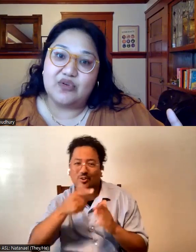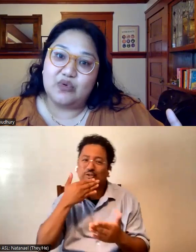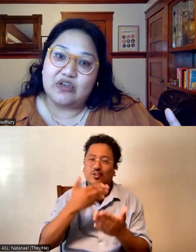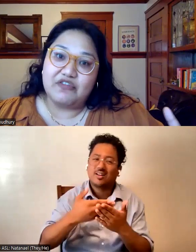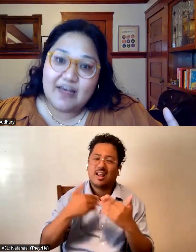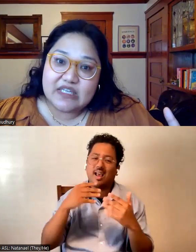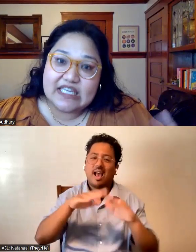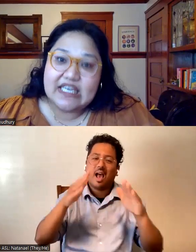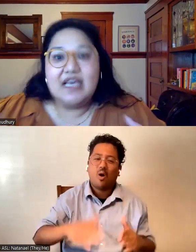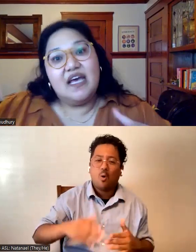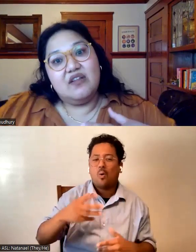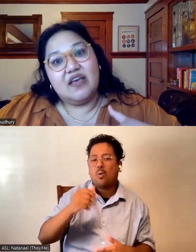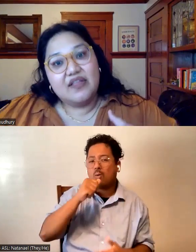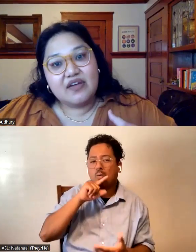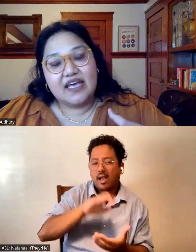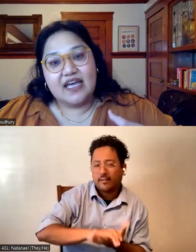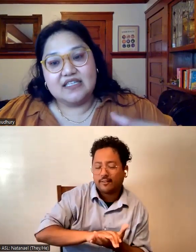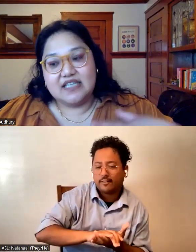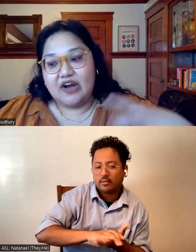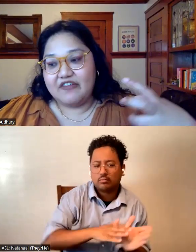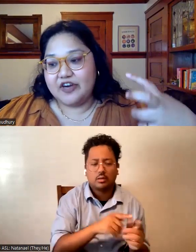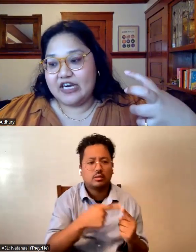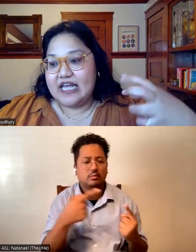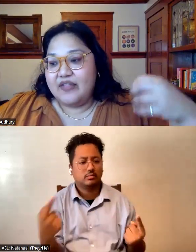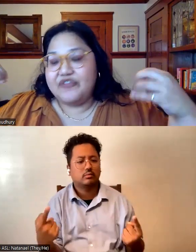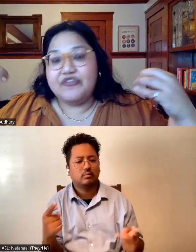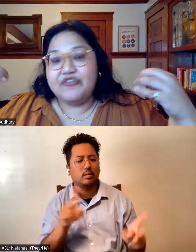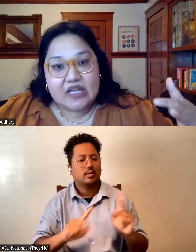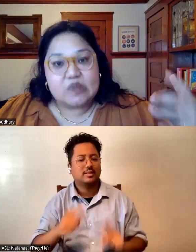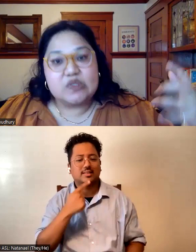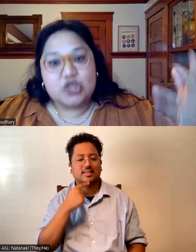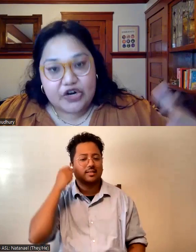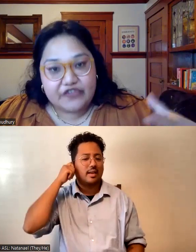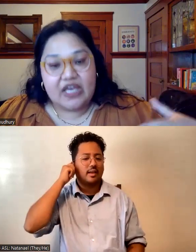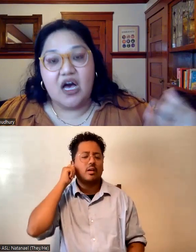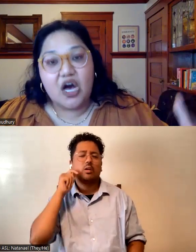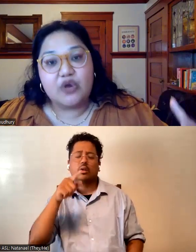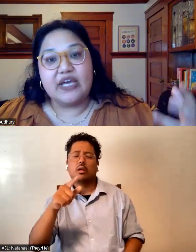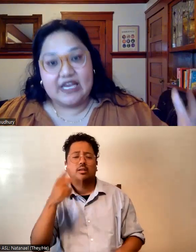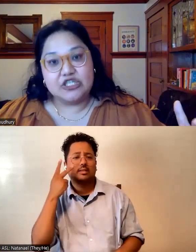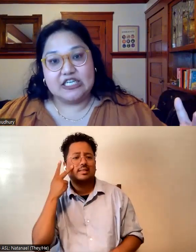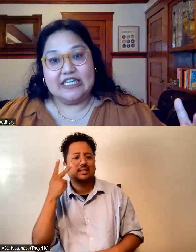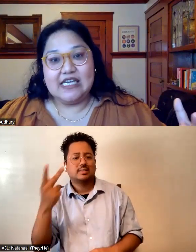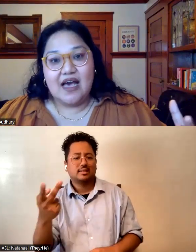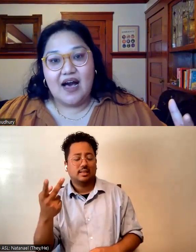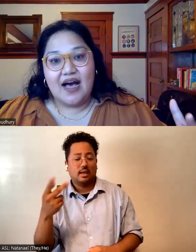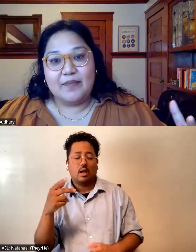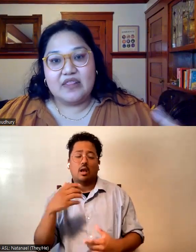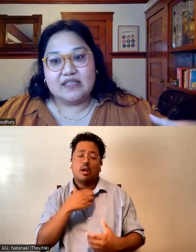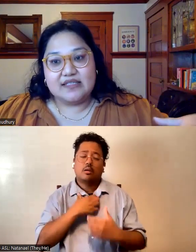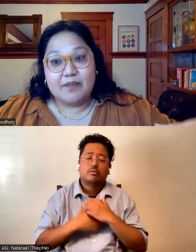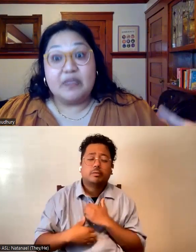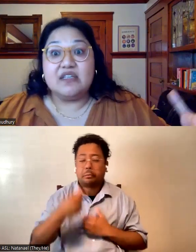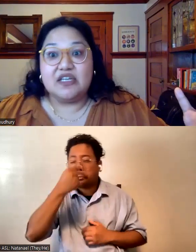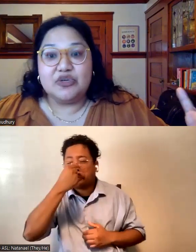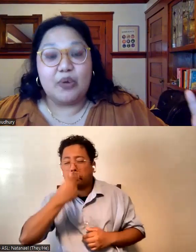of the nuclear family. And on the other hand, it offered the frail, starving, hungry Asian